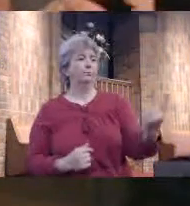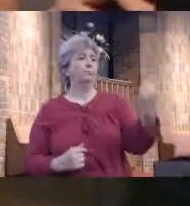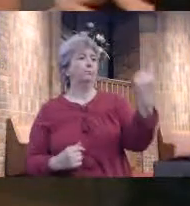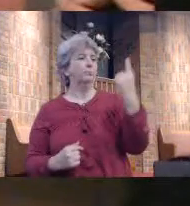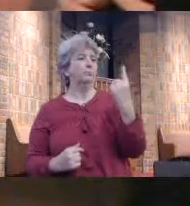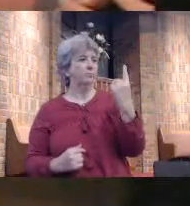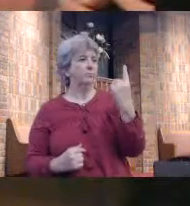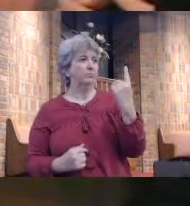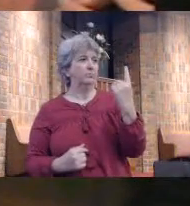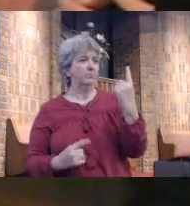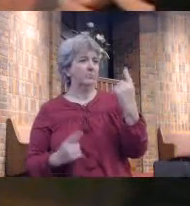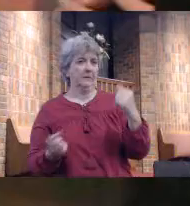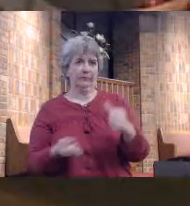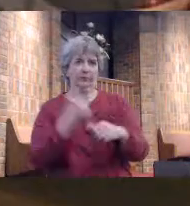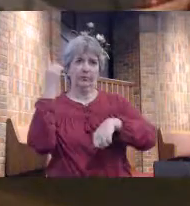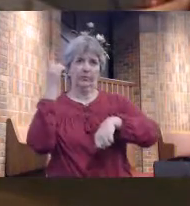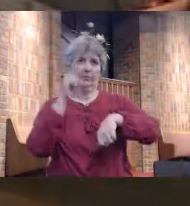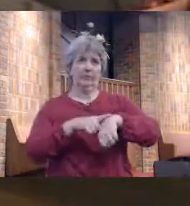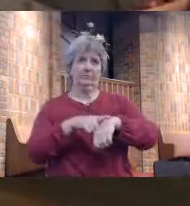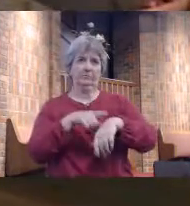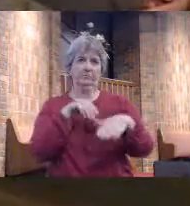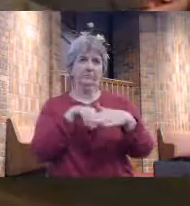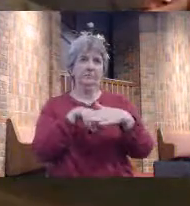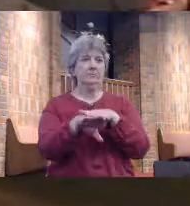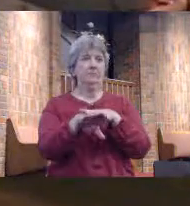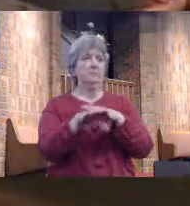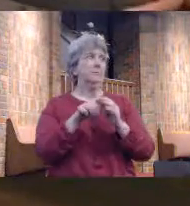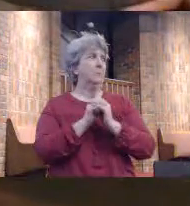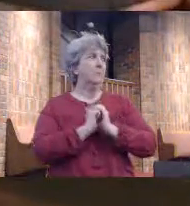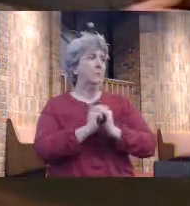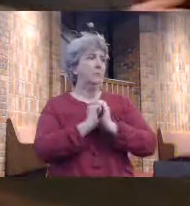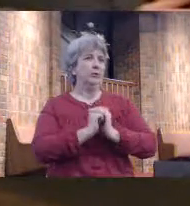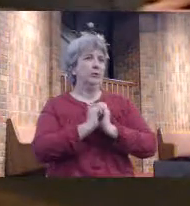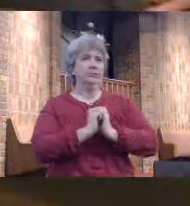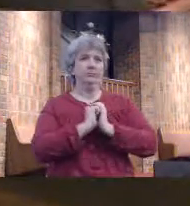They've never been to the worship services before.